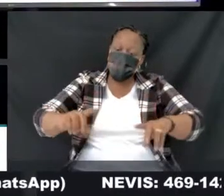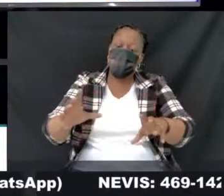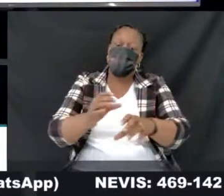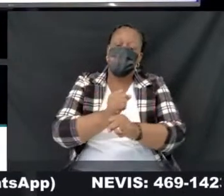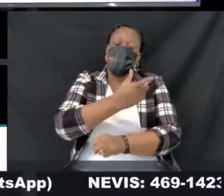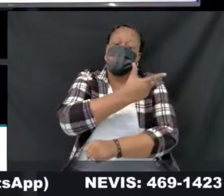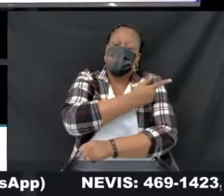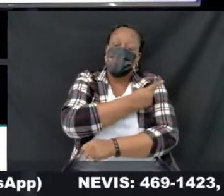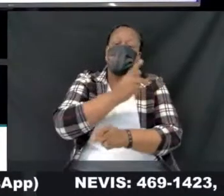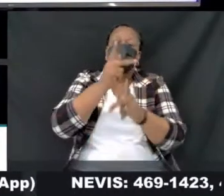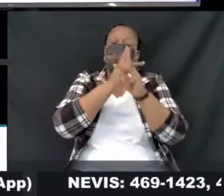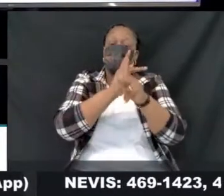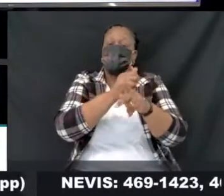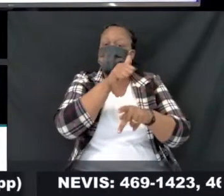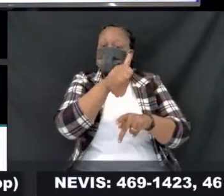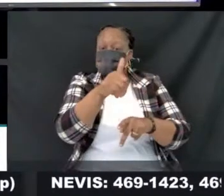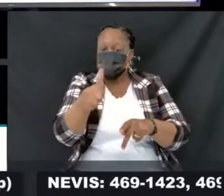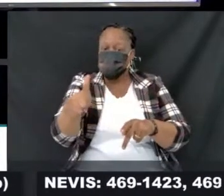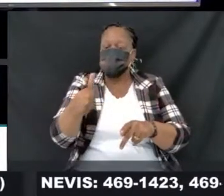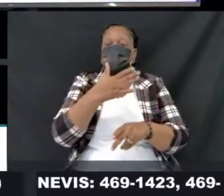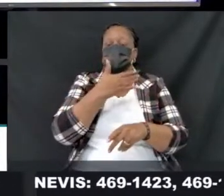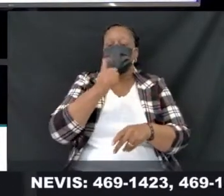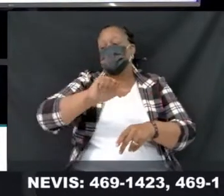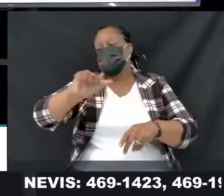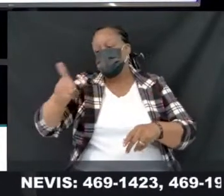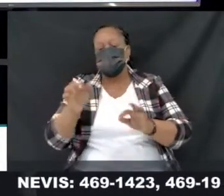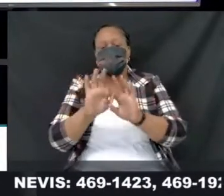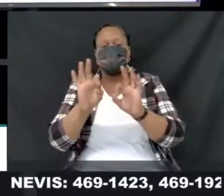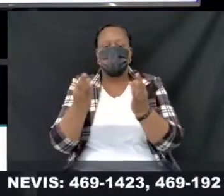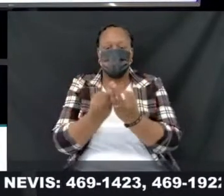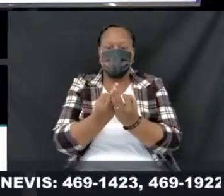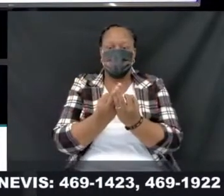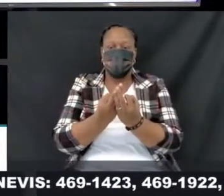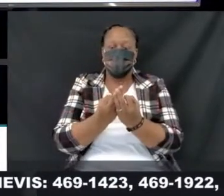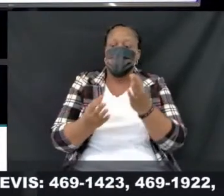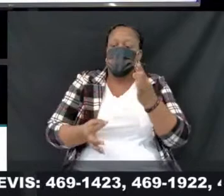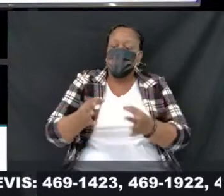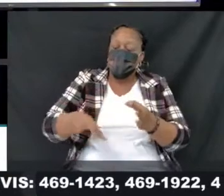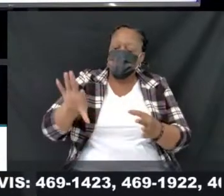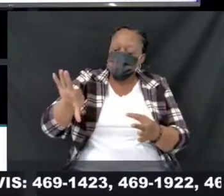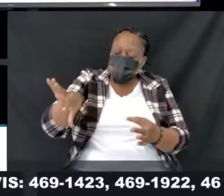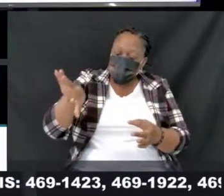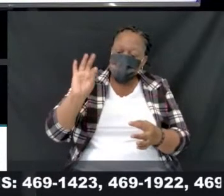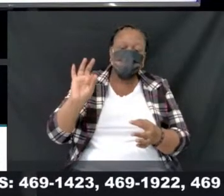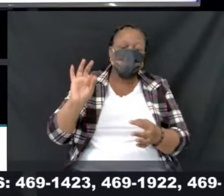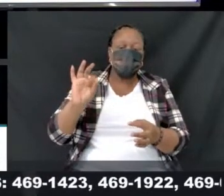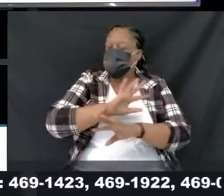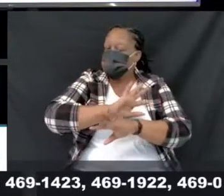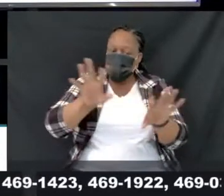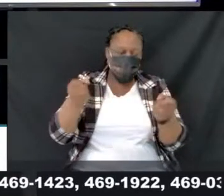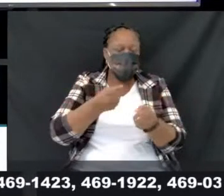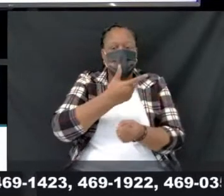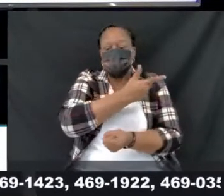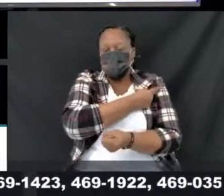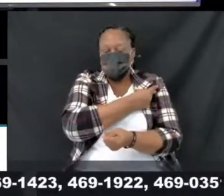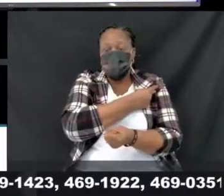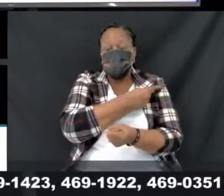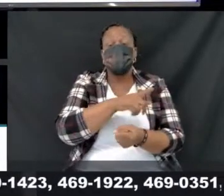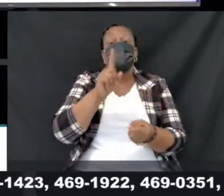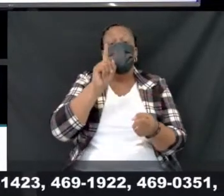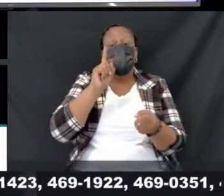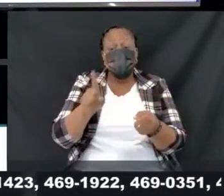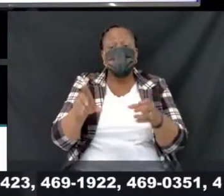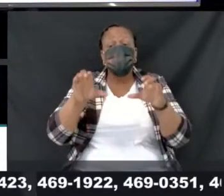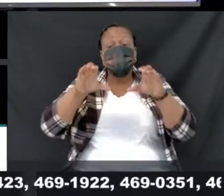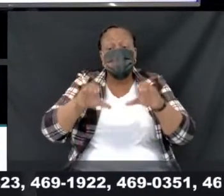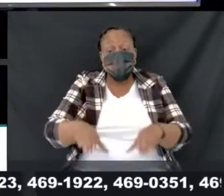those around them. If you choose not to get vaccinated and get infected, you remain at a significant risk of having